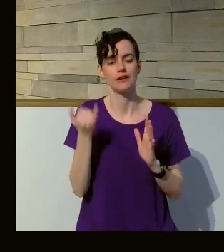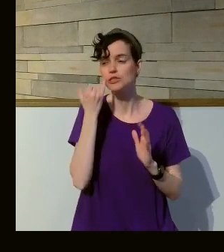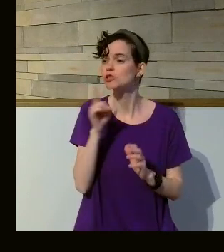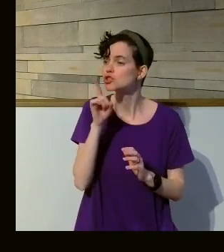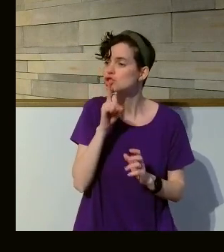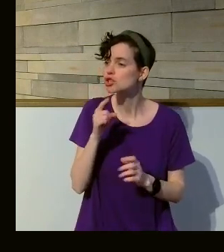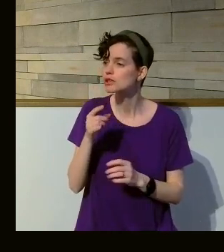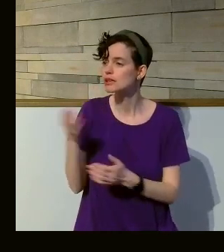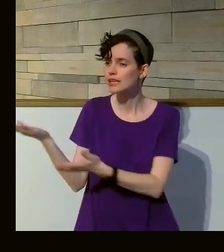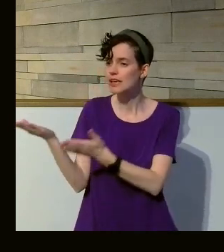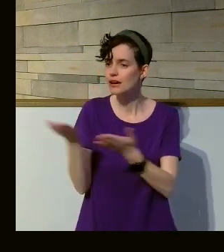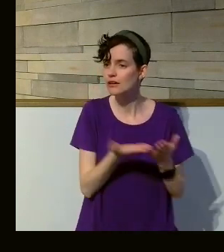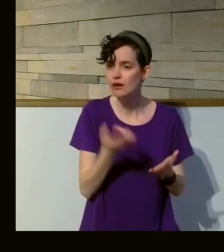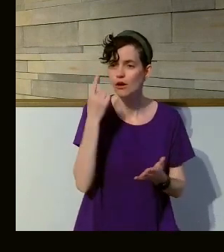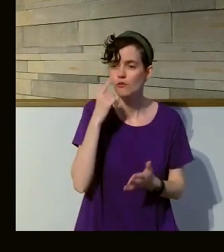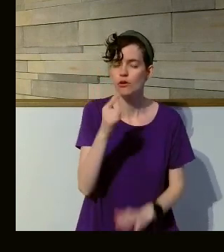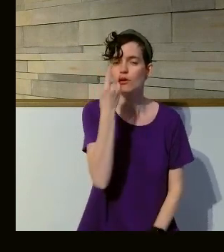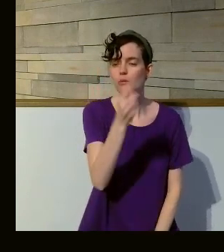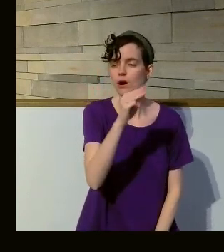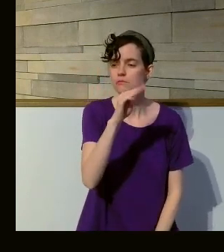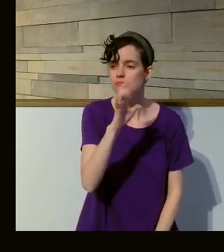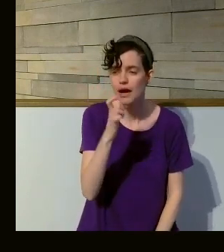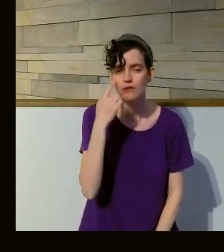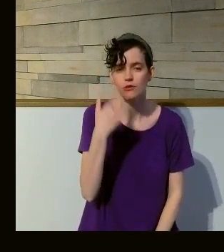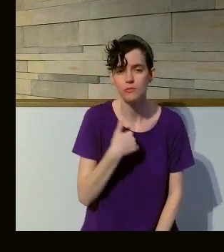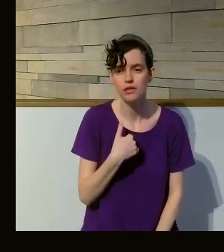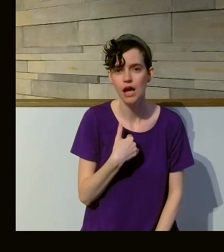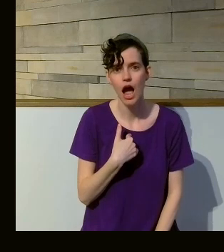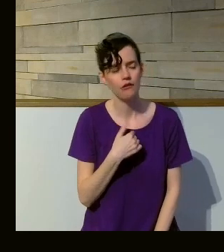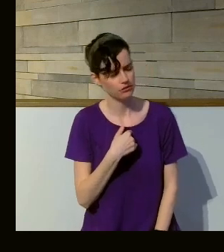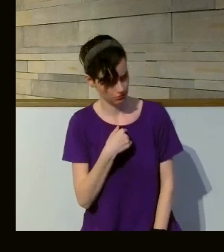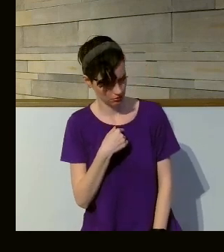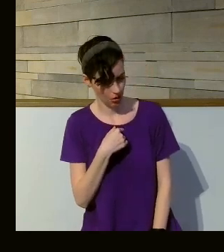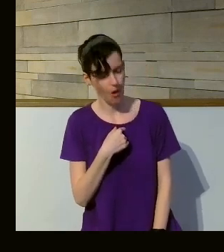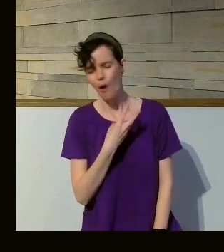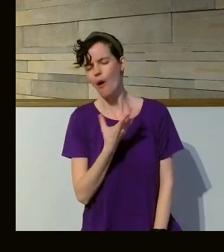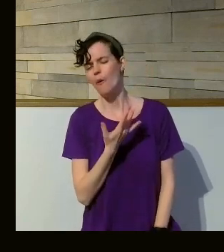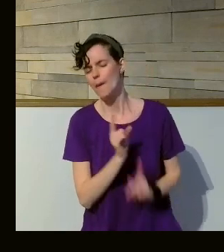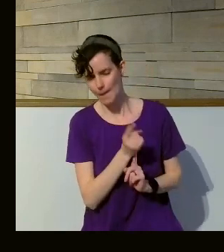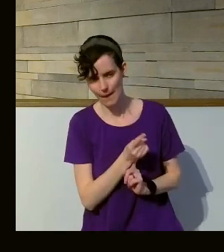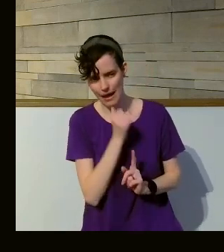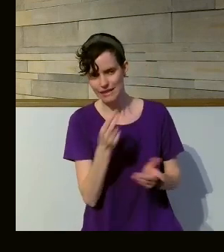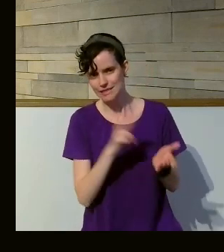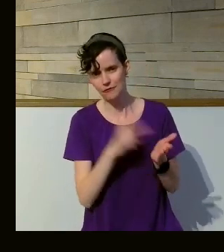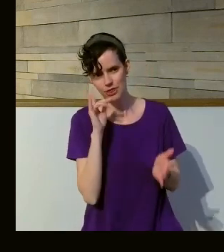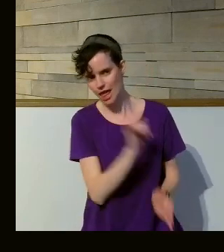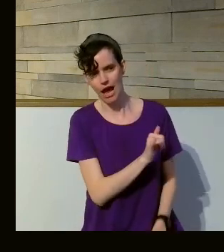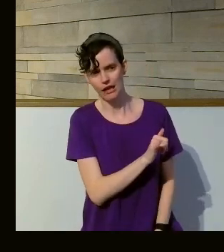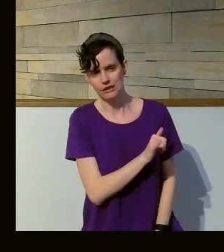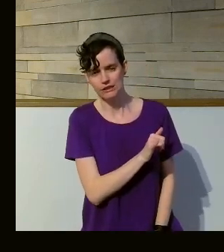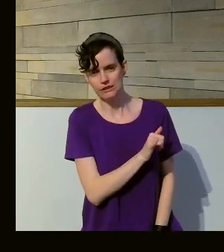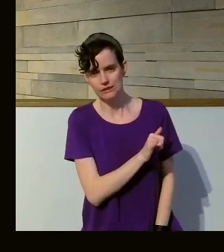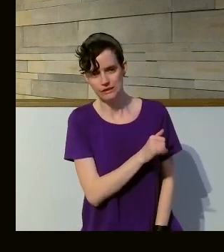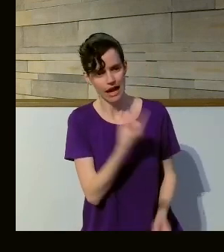sure, here, carry this for a mile for me, I'd have been doing what? Oh, wait a minute. I didn't sign up for that now. I